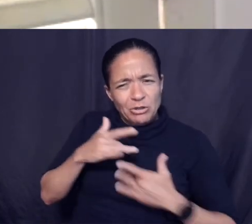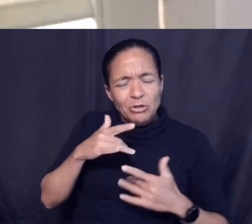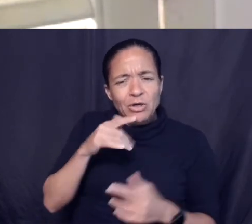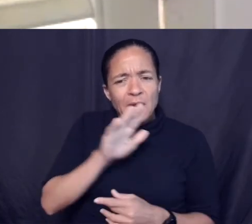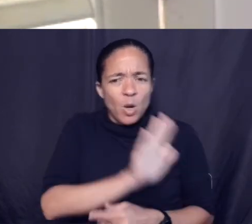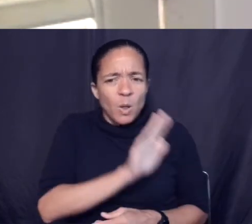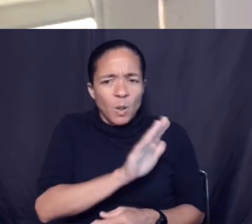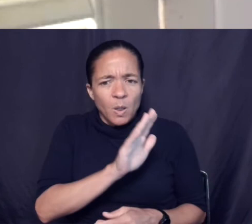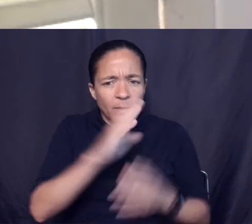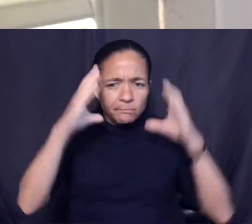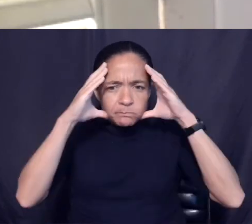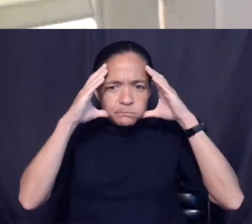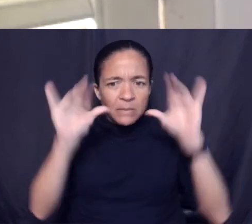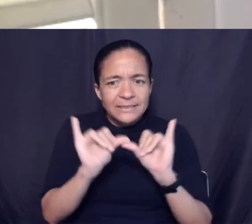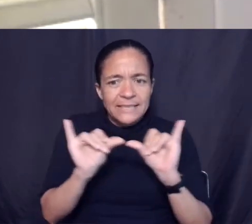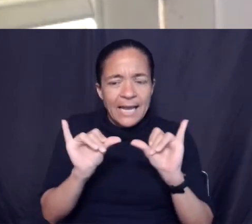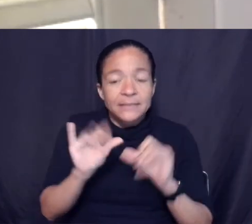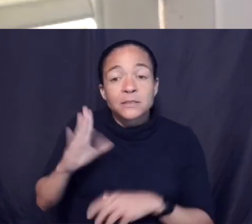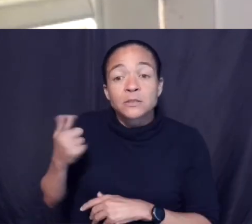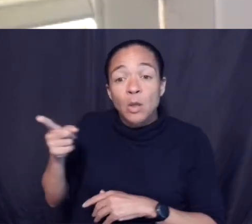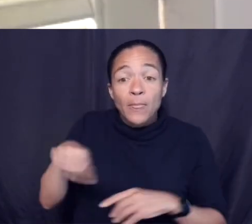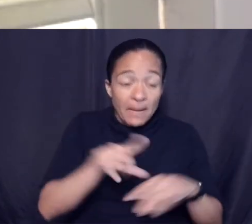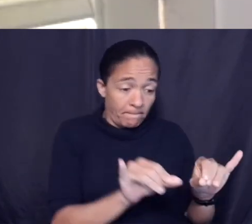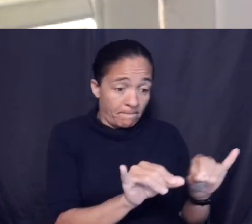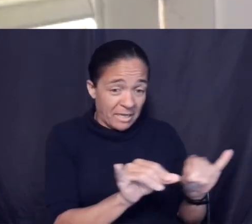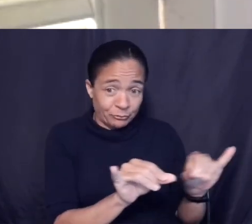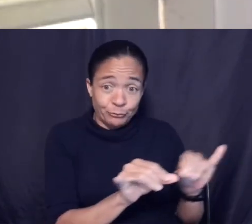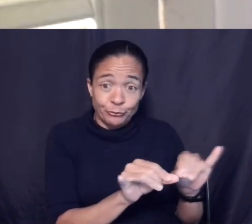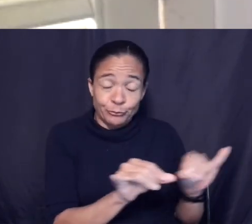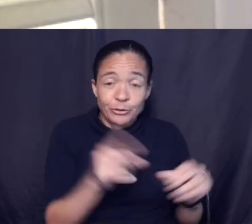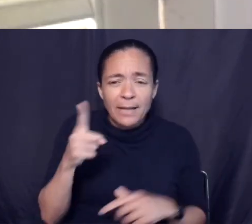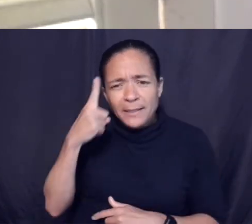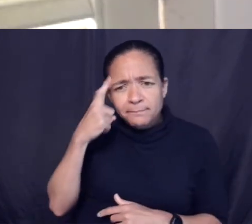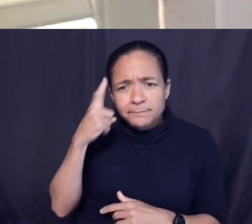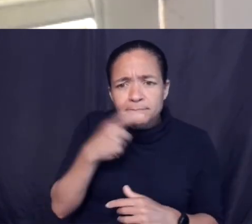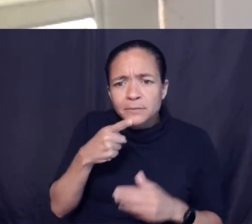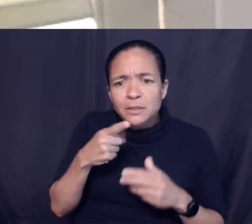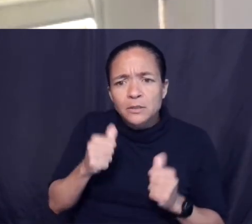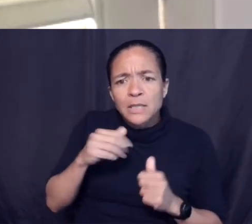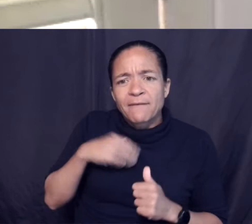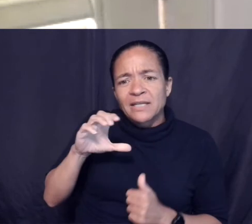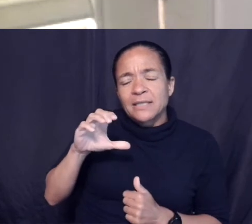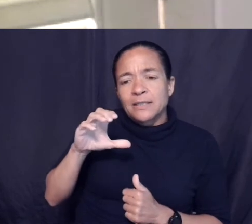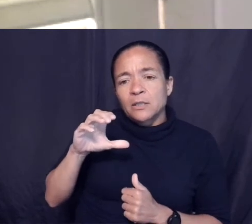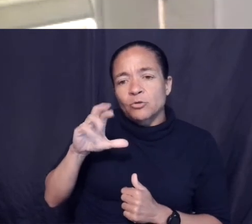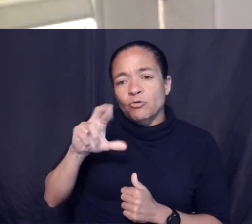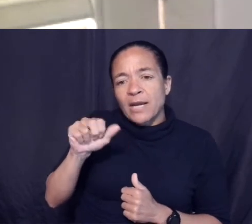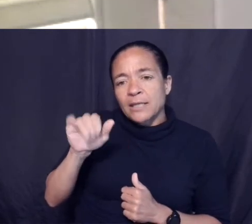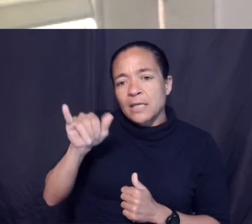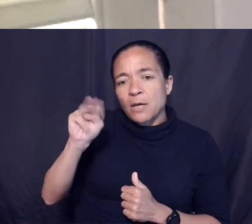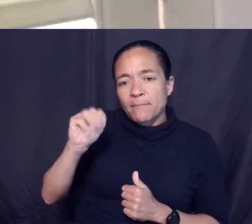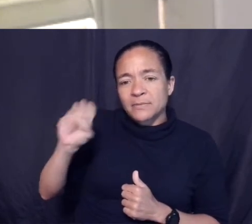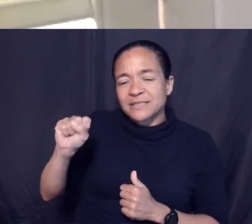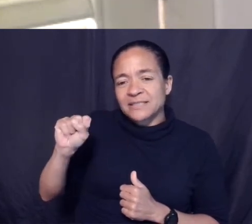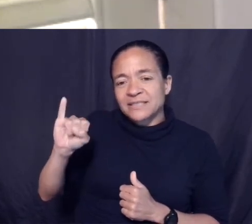of June's cranium. And so they did some measurements. They thought that maybe she could have a syndrome called